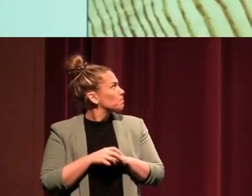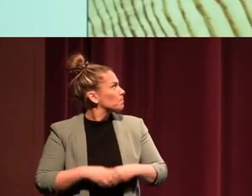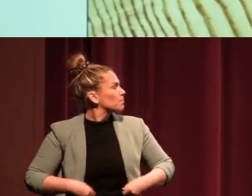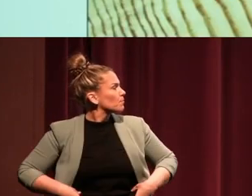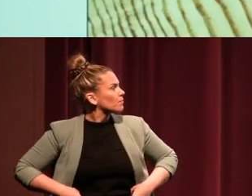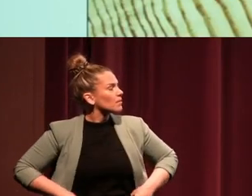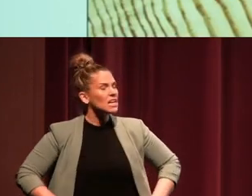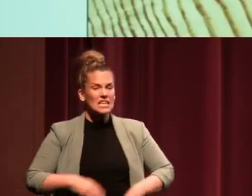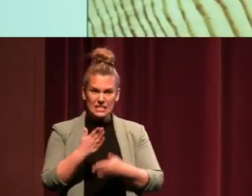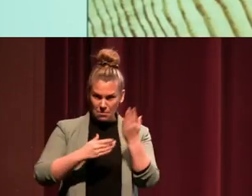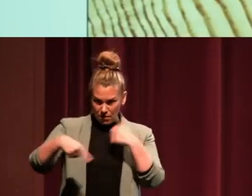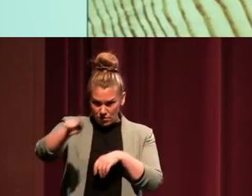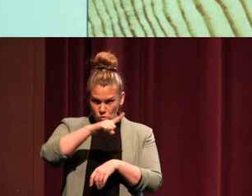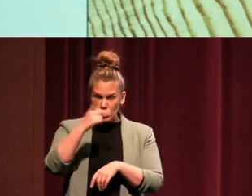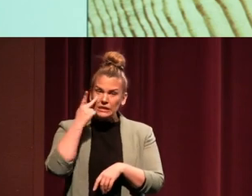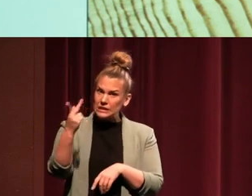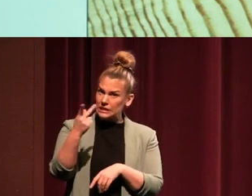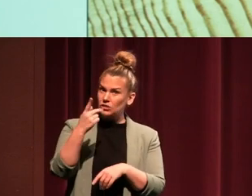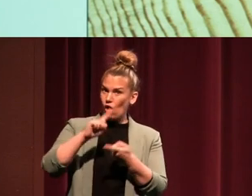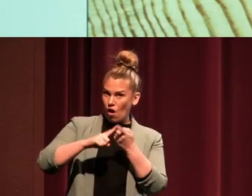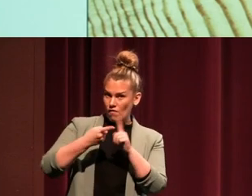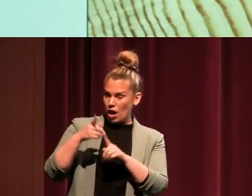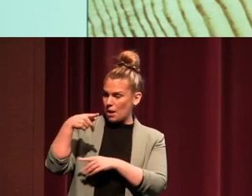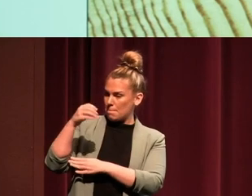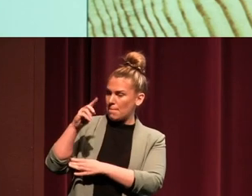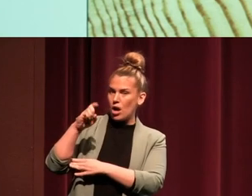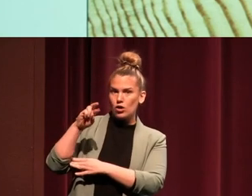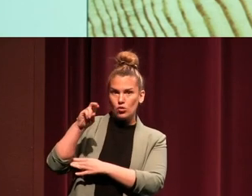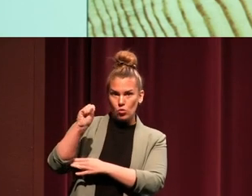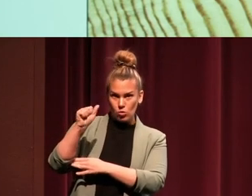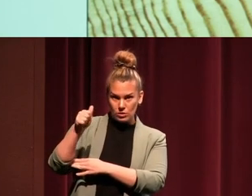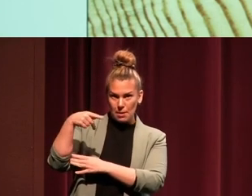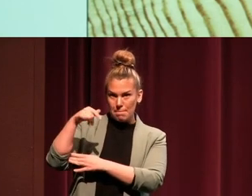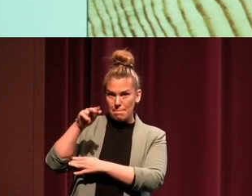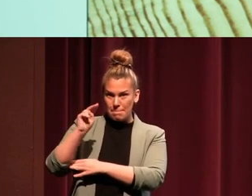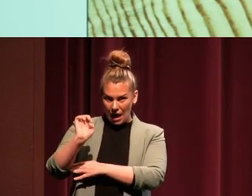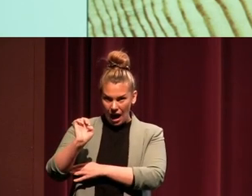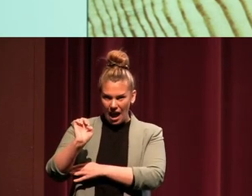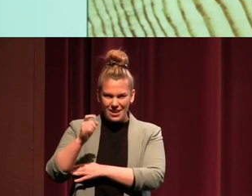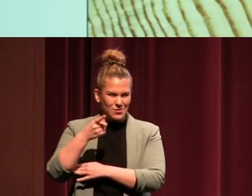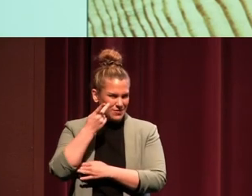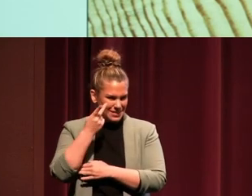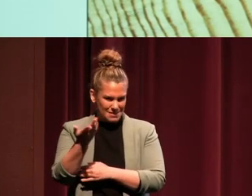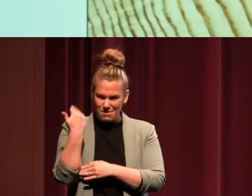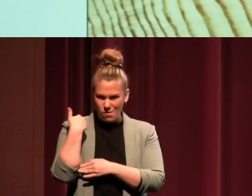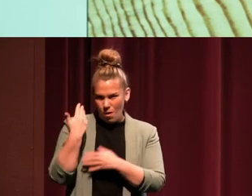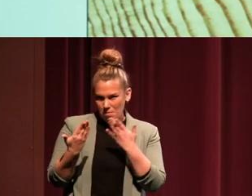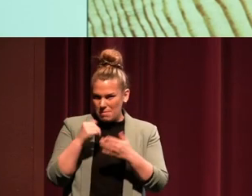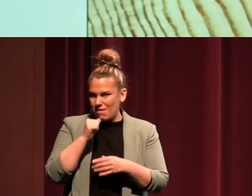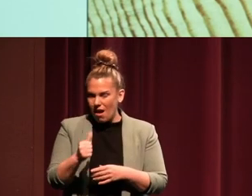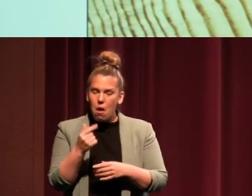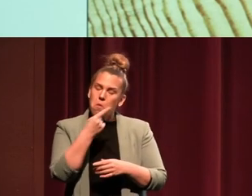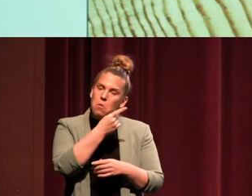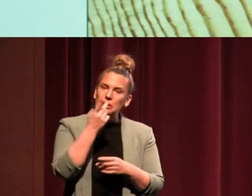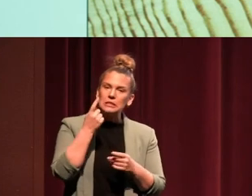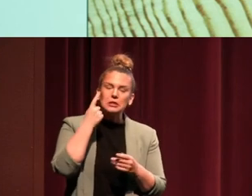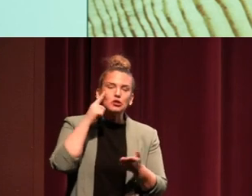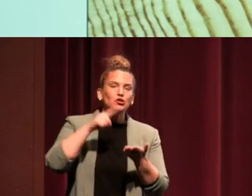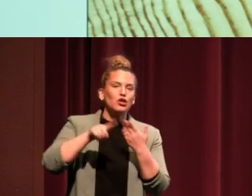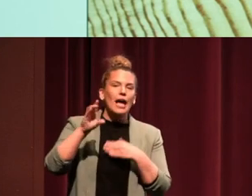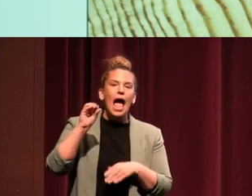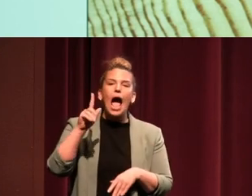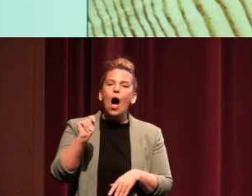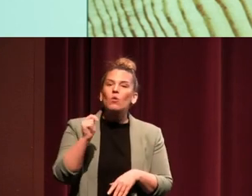Some of you may have seen our friend, this ponderosa pine that's out in the lobby. If you haven't, go check it out. These trees live a really long